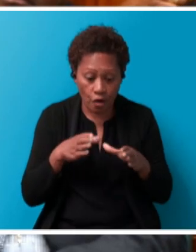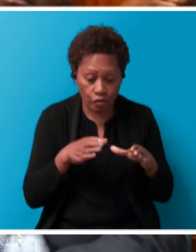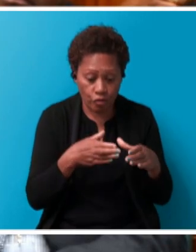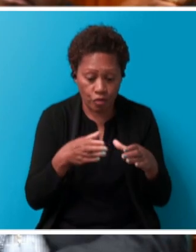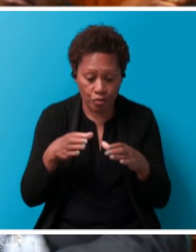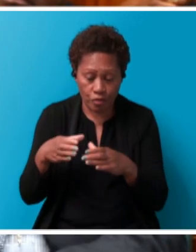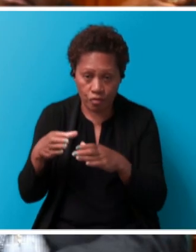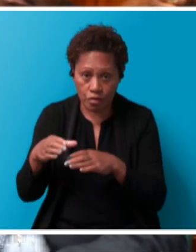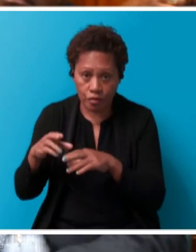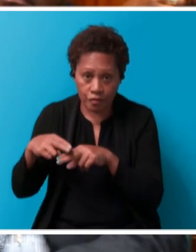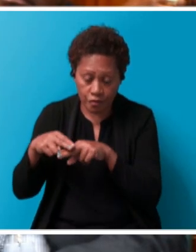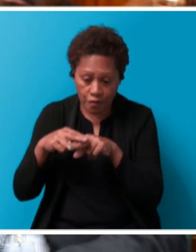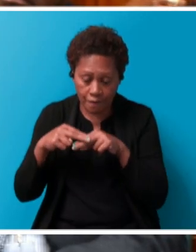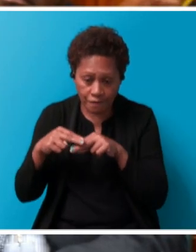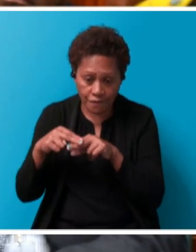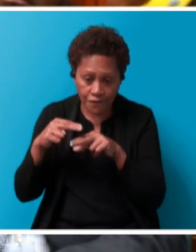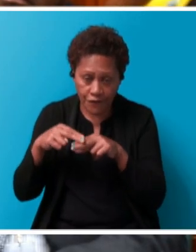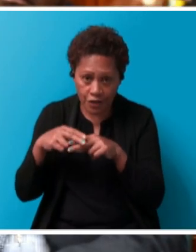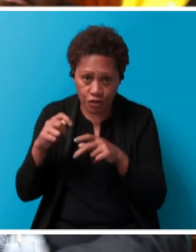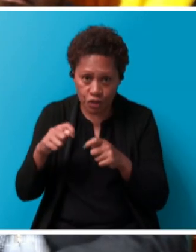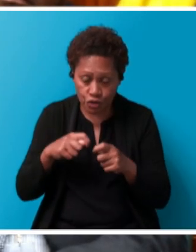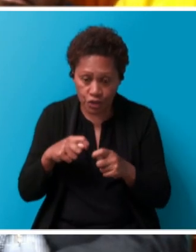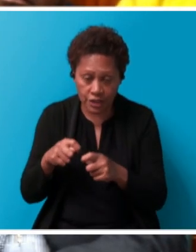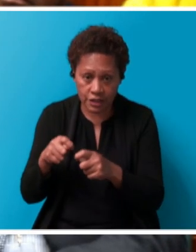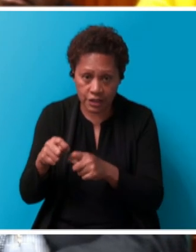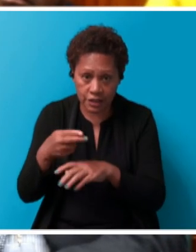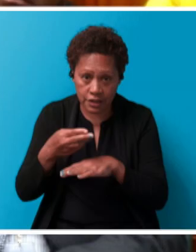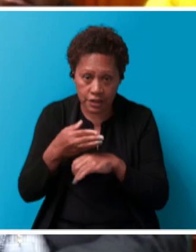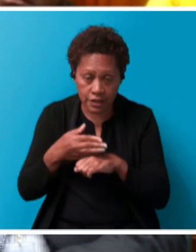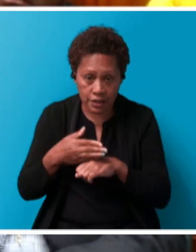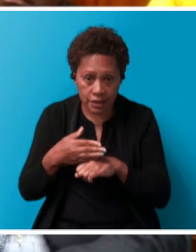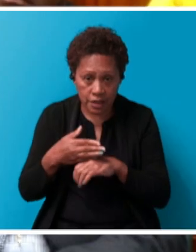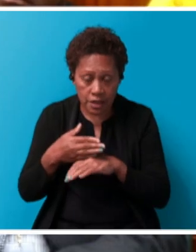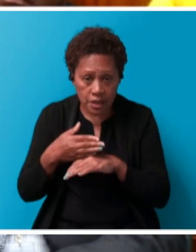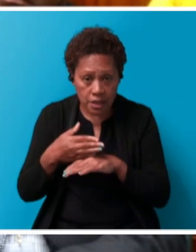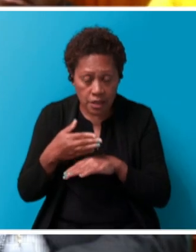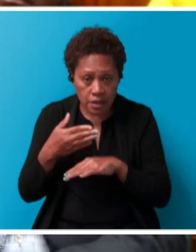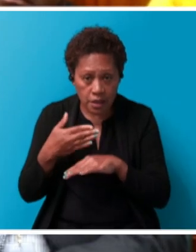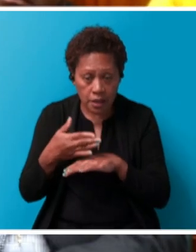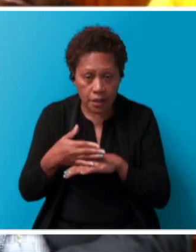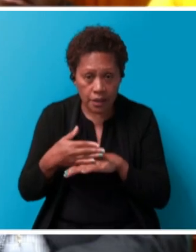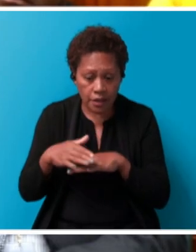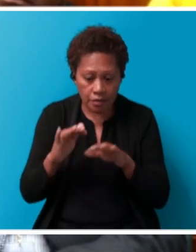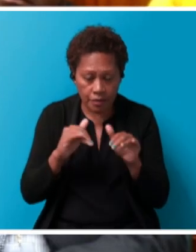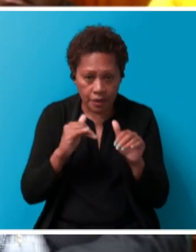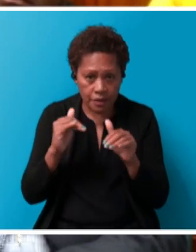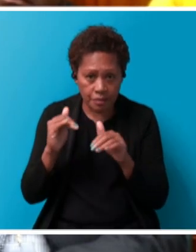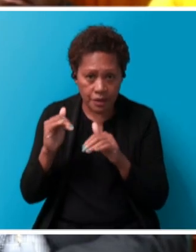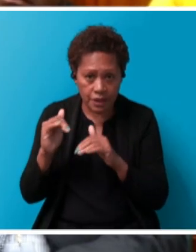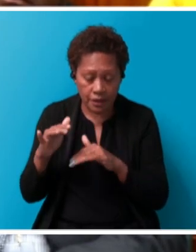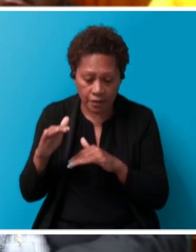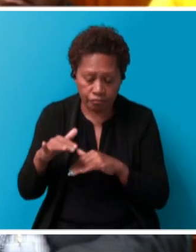Fiji's slow transition to renewable electricity generation and low private sector participation. The